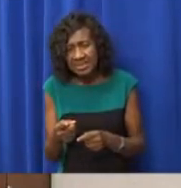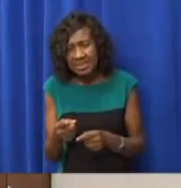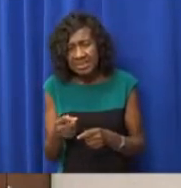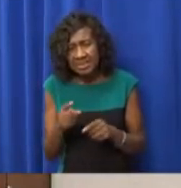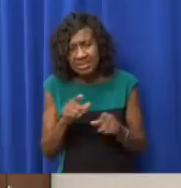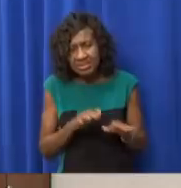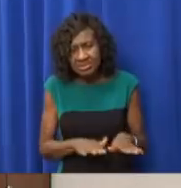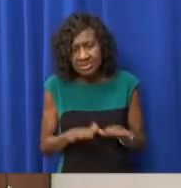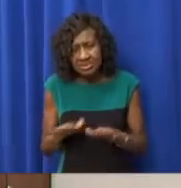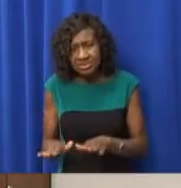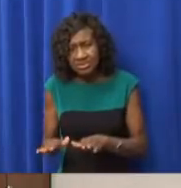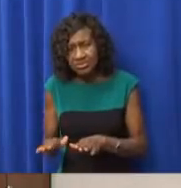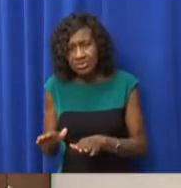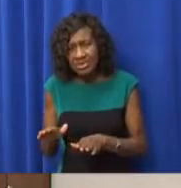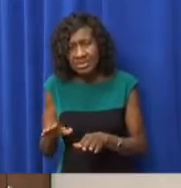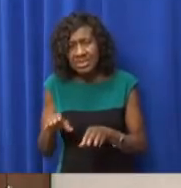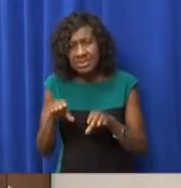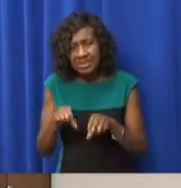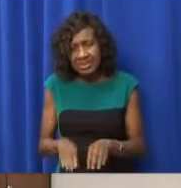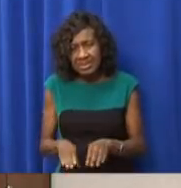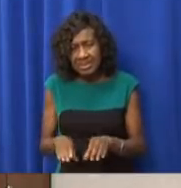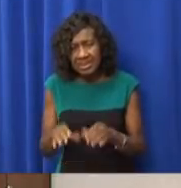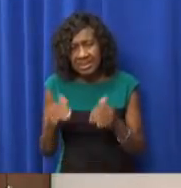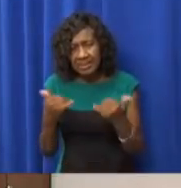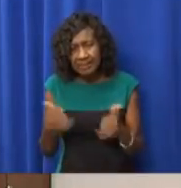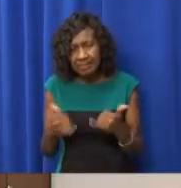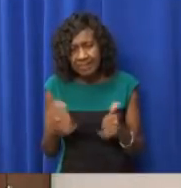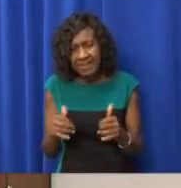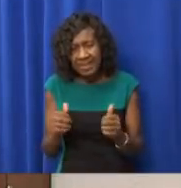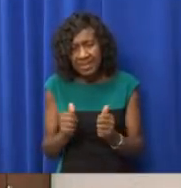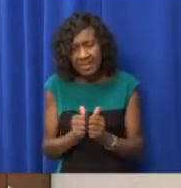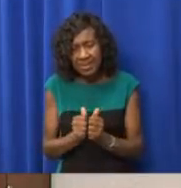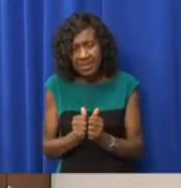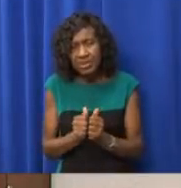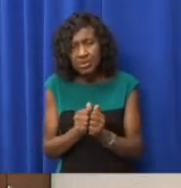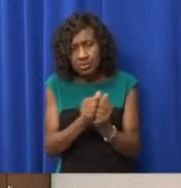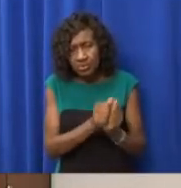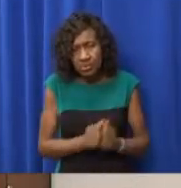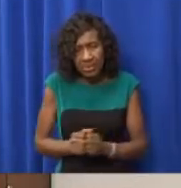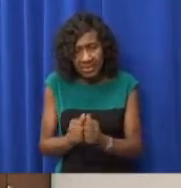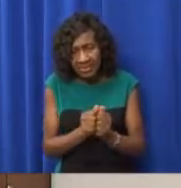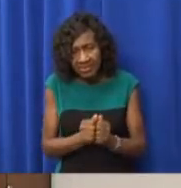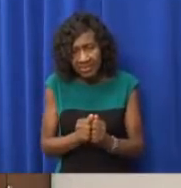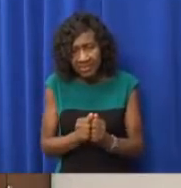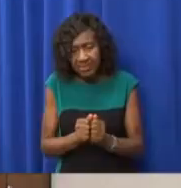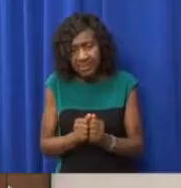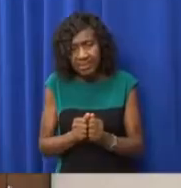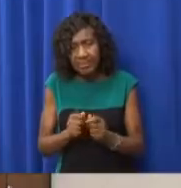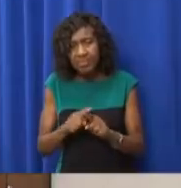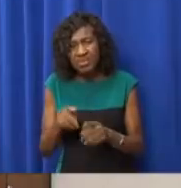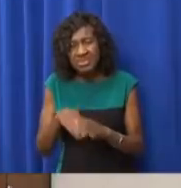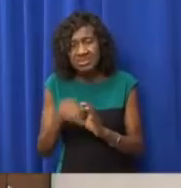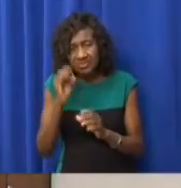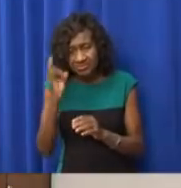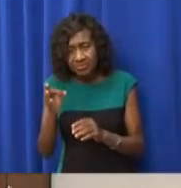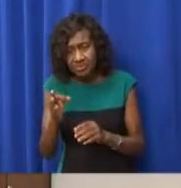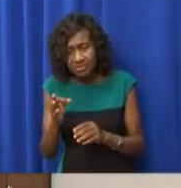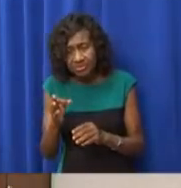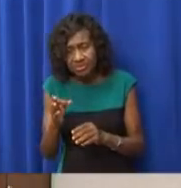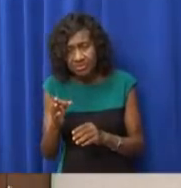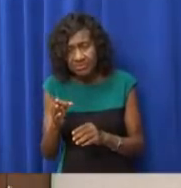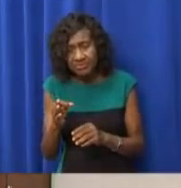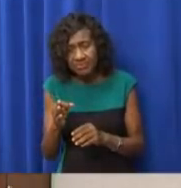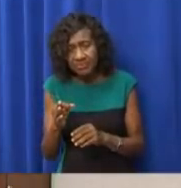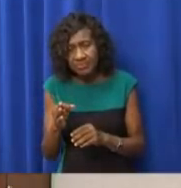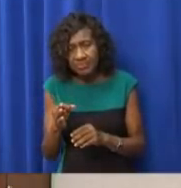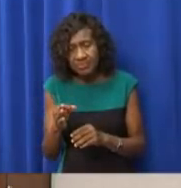children will be able to play with each other again, that will come, it will happen. But certainly, especially until we have the safety